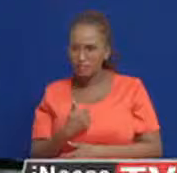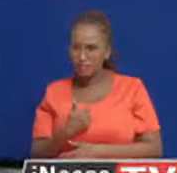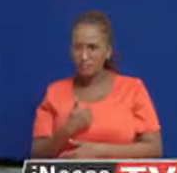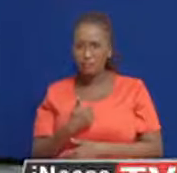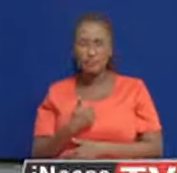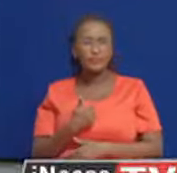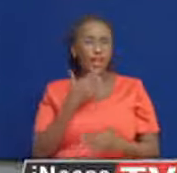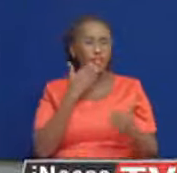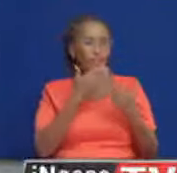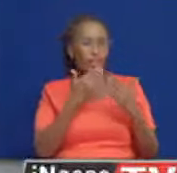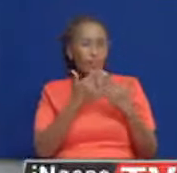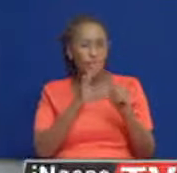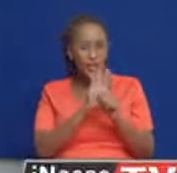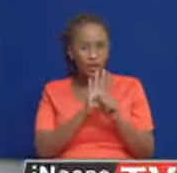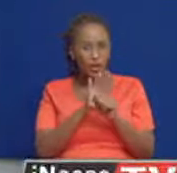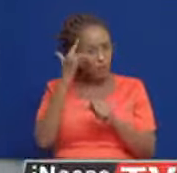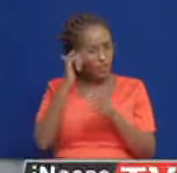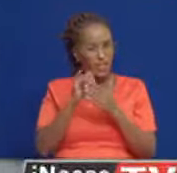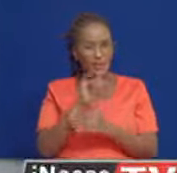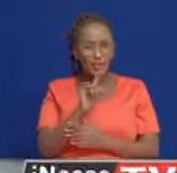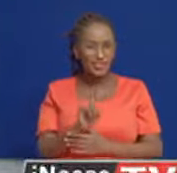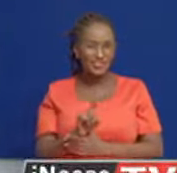Asante sana. Thank you very much.